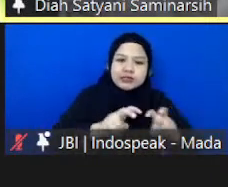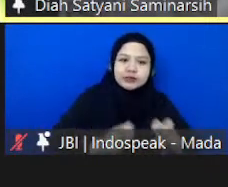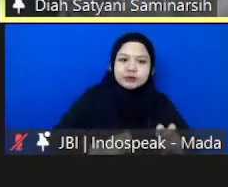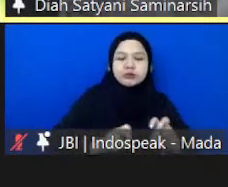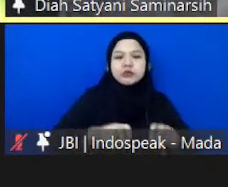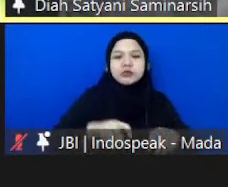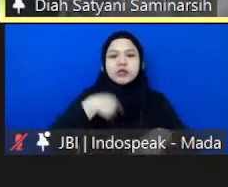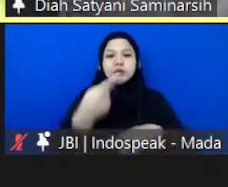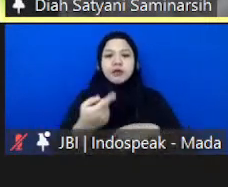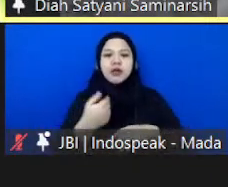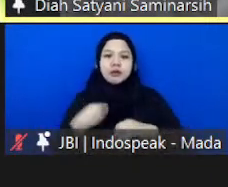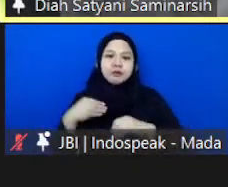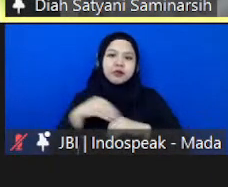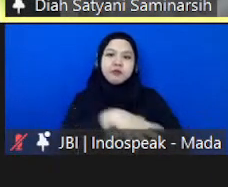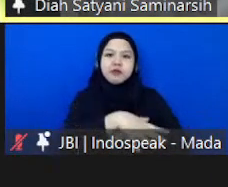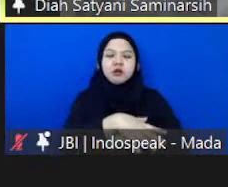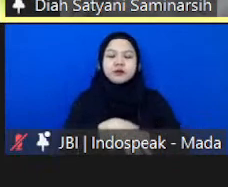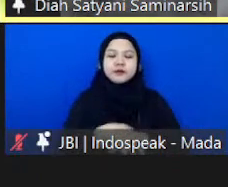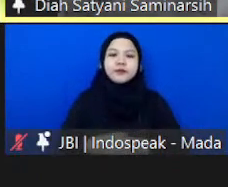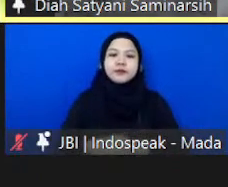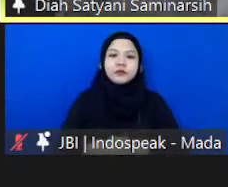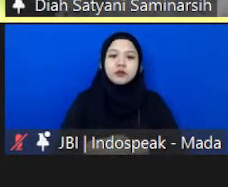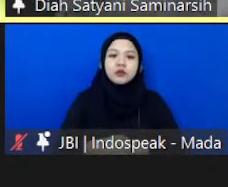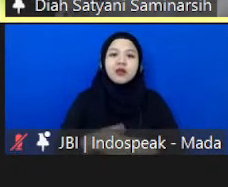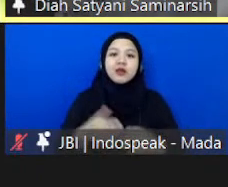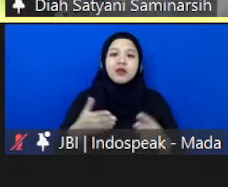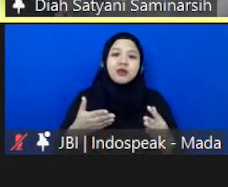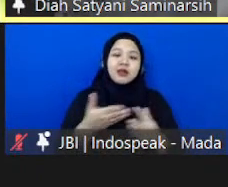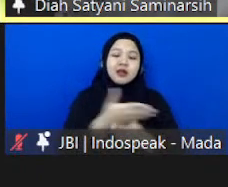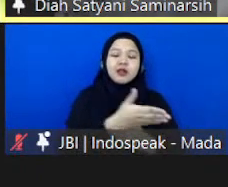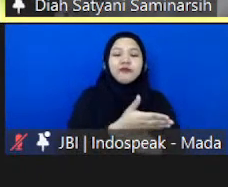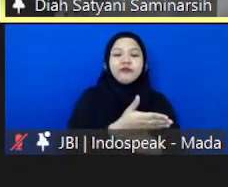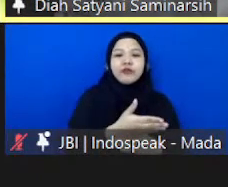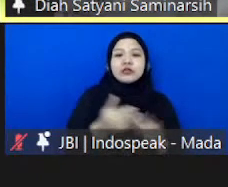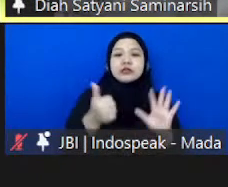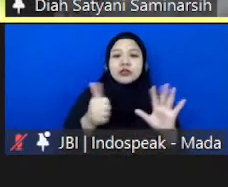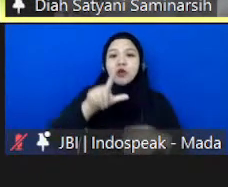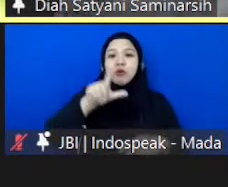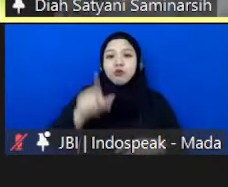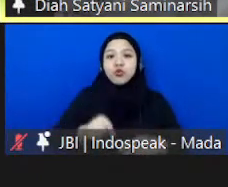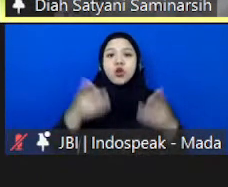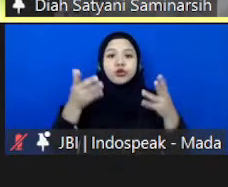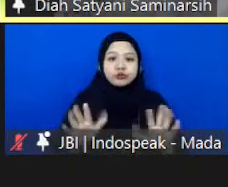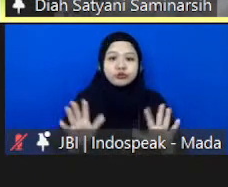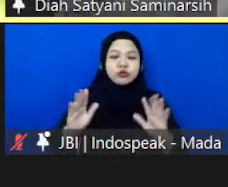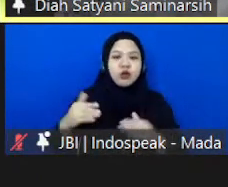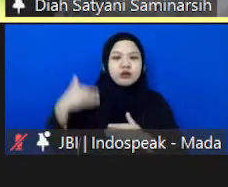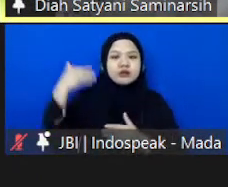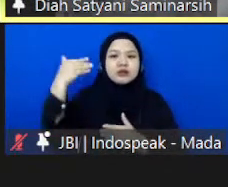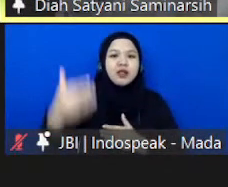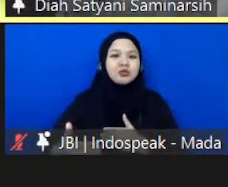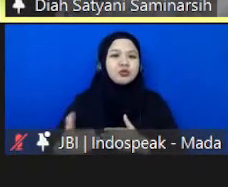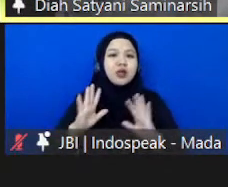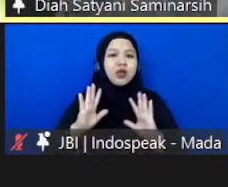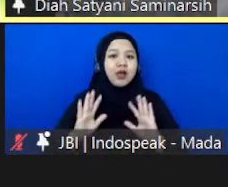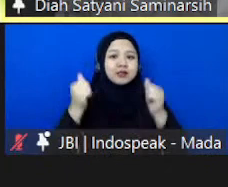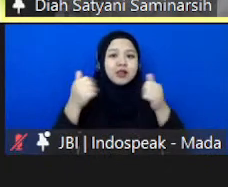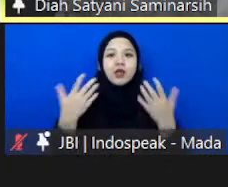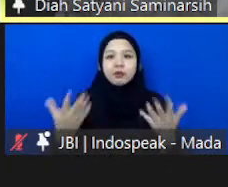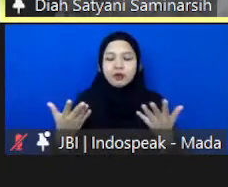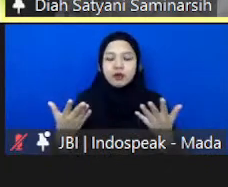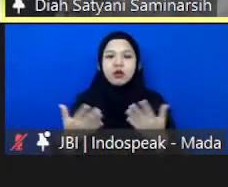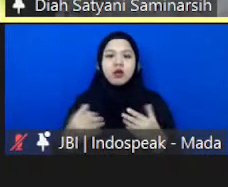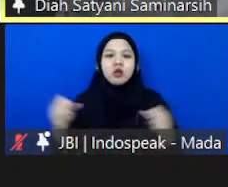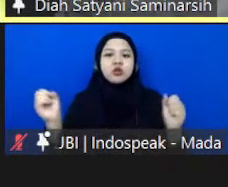6 months of intervention, the results are as follows. When the team first came, the number of